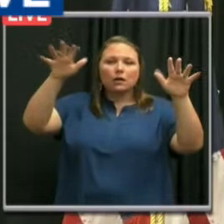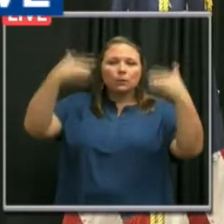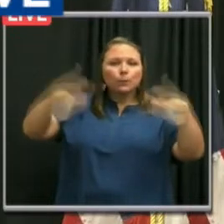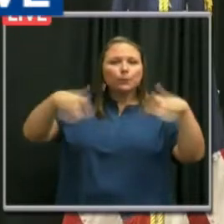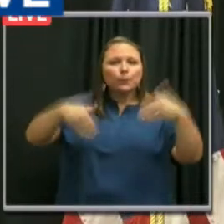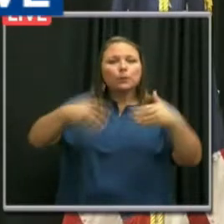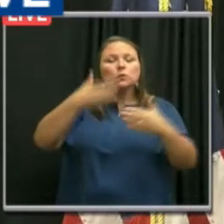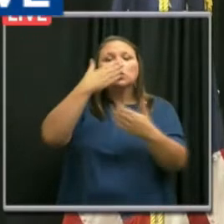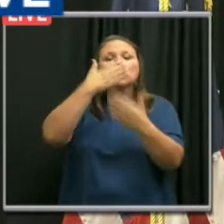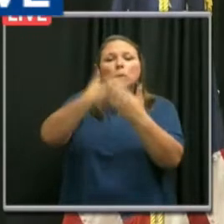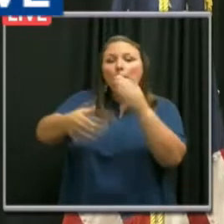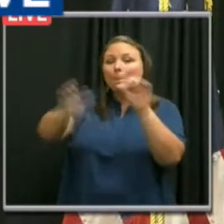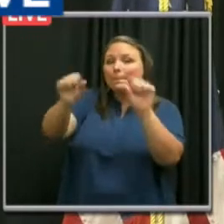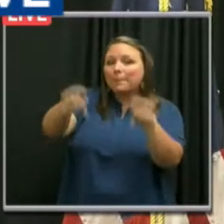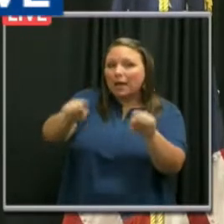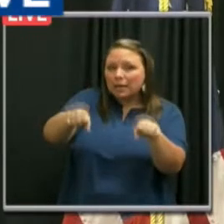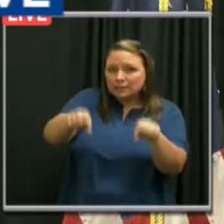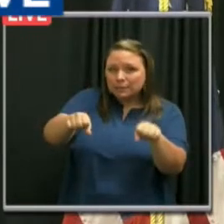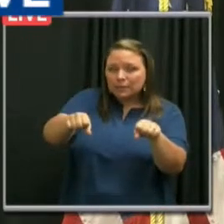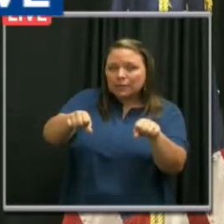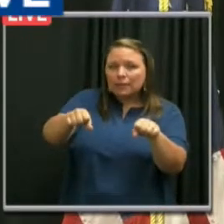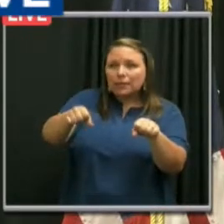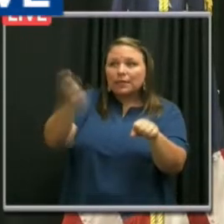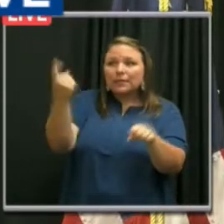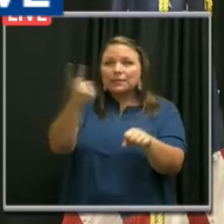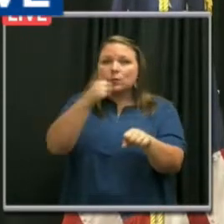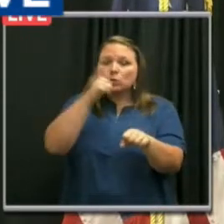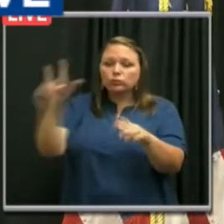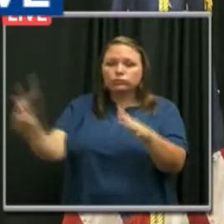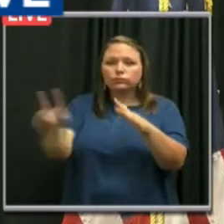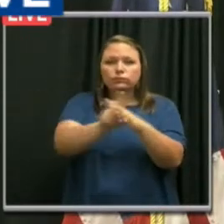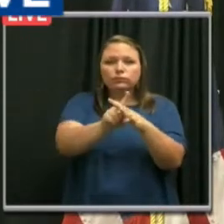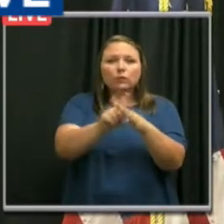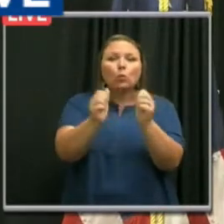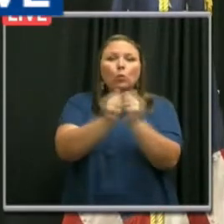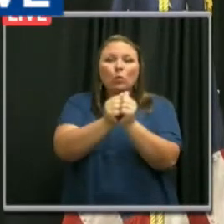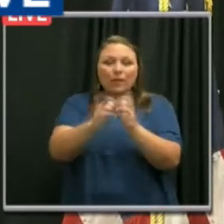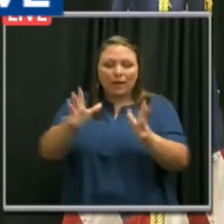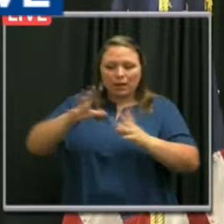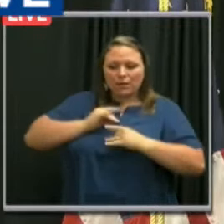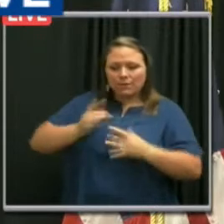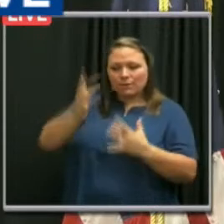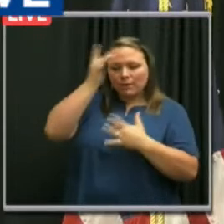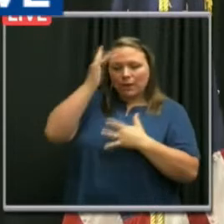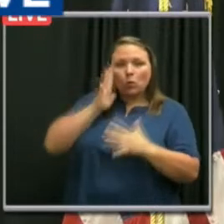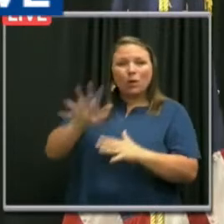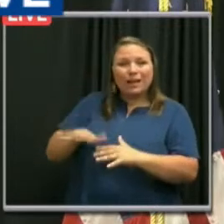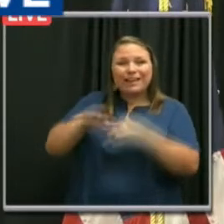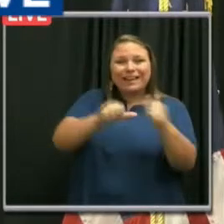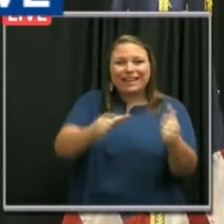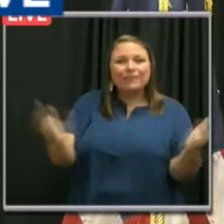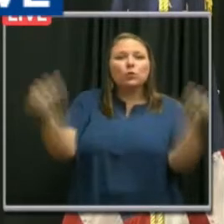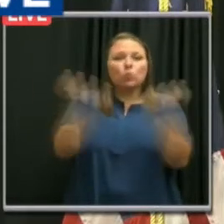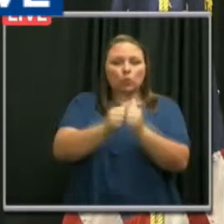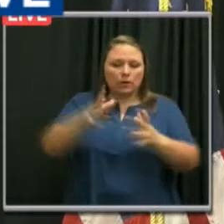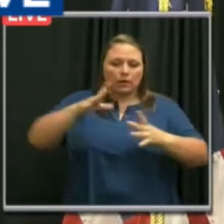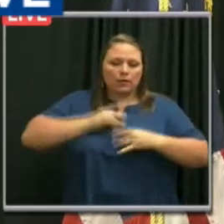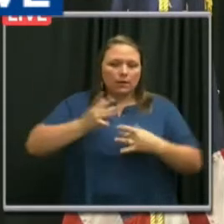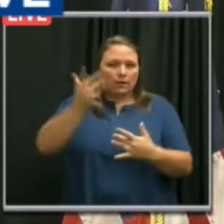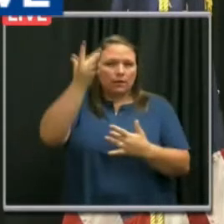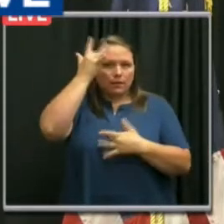great possibility that someone who came to the rally without the virus is going to leave the rally with the